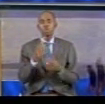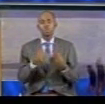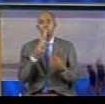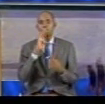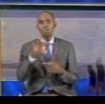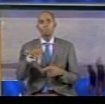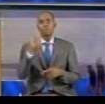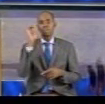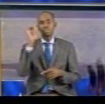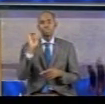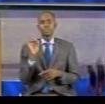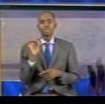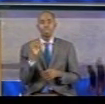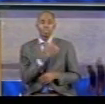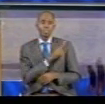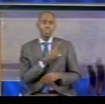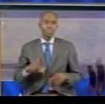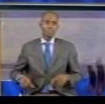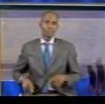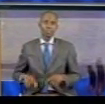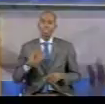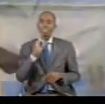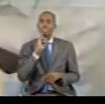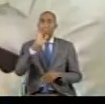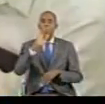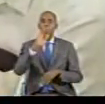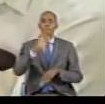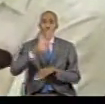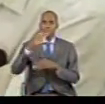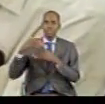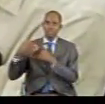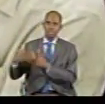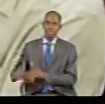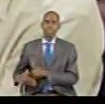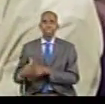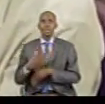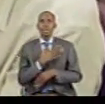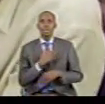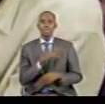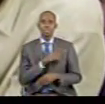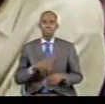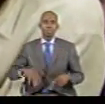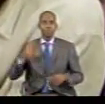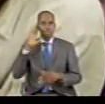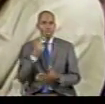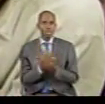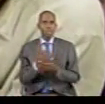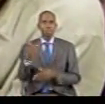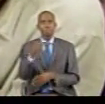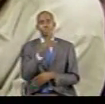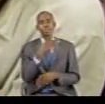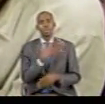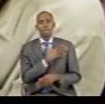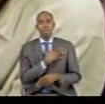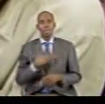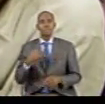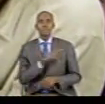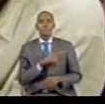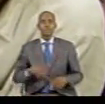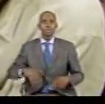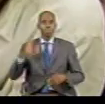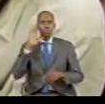The Lord is on your side, and the Lord will help you, and the Lord will protect